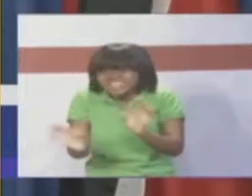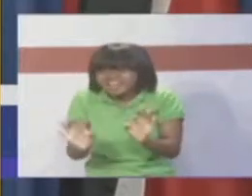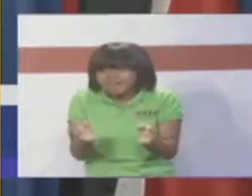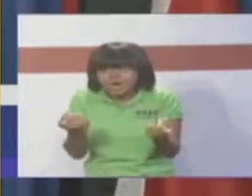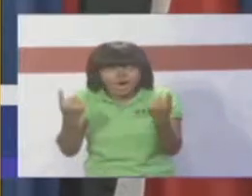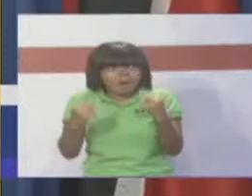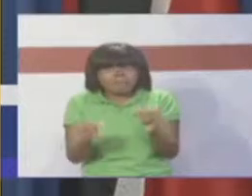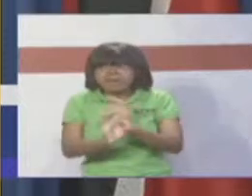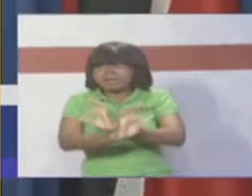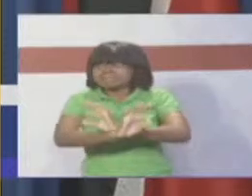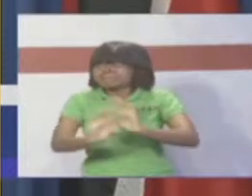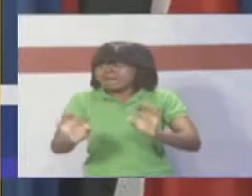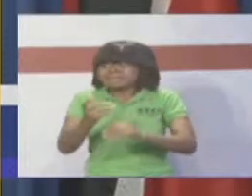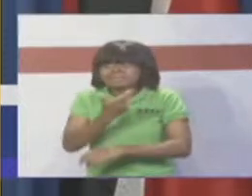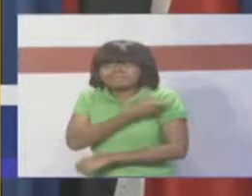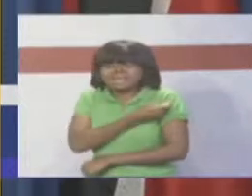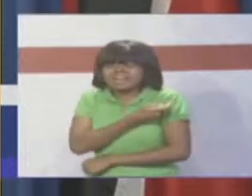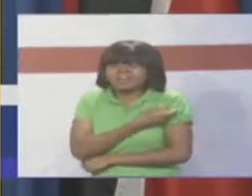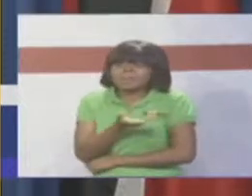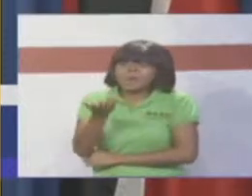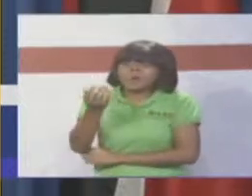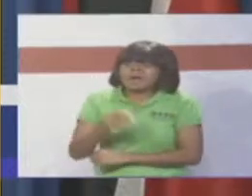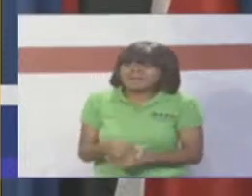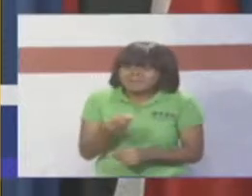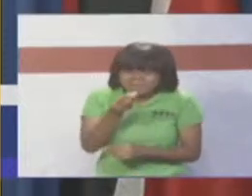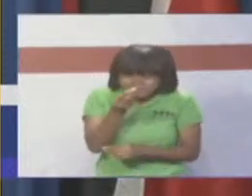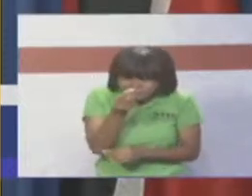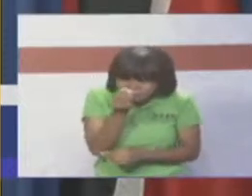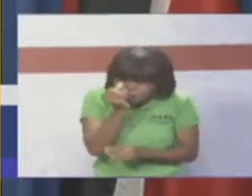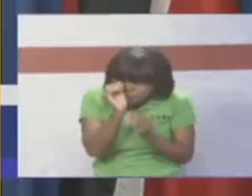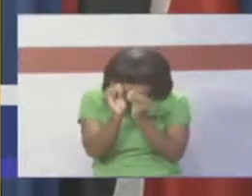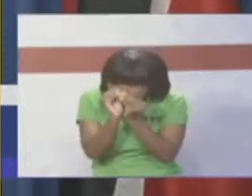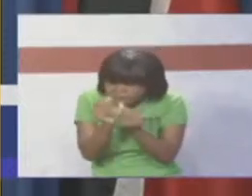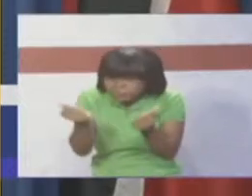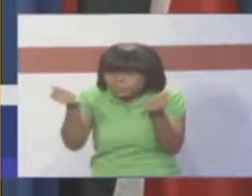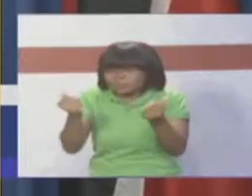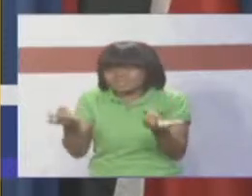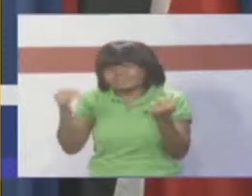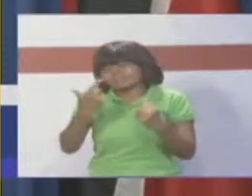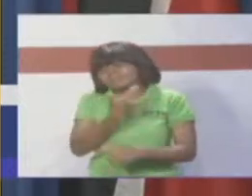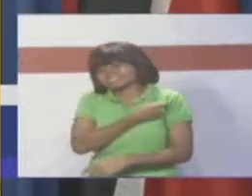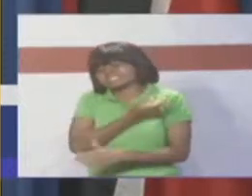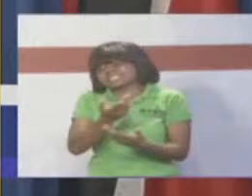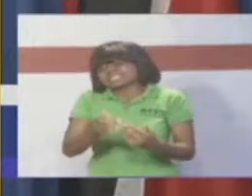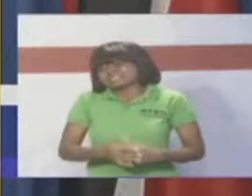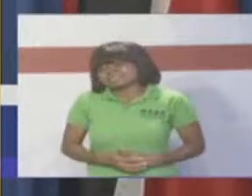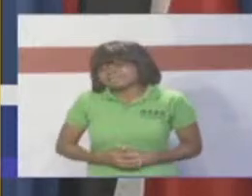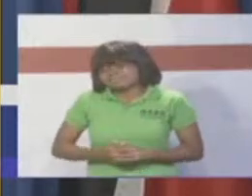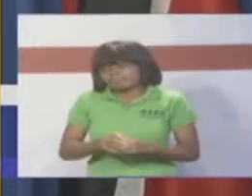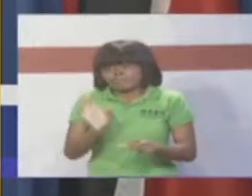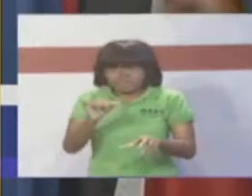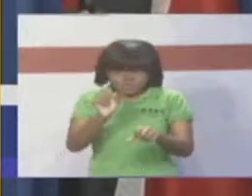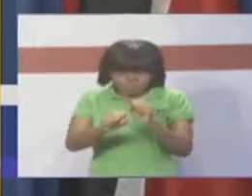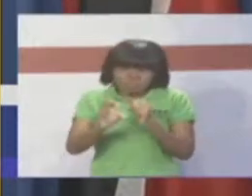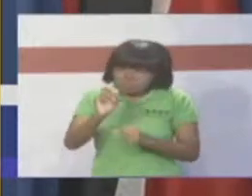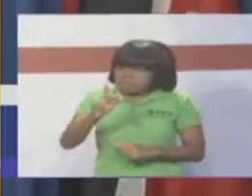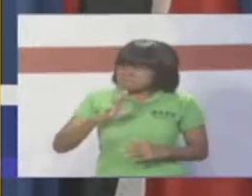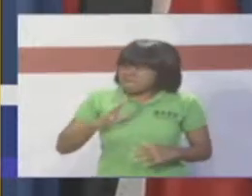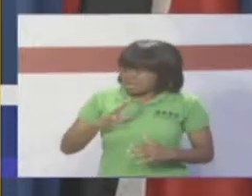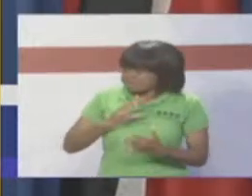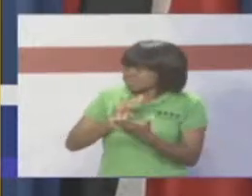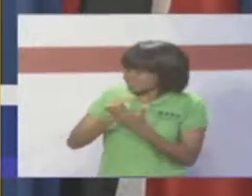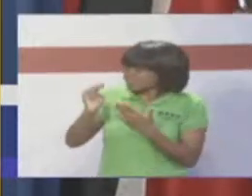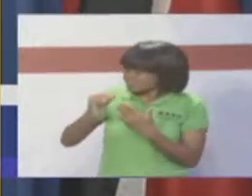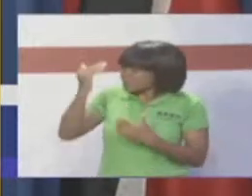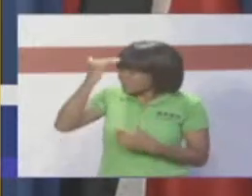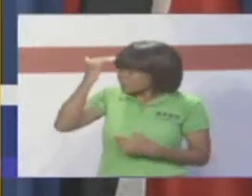population, we'd be all right and can get back to some semblance of normalcy. How come in March we knew that? But today,